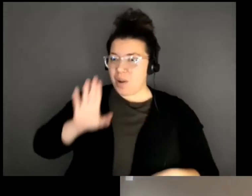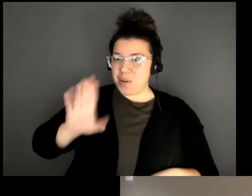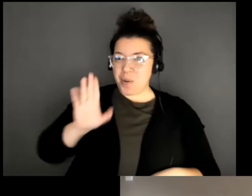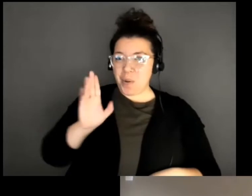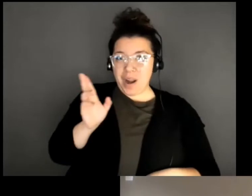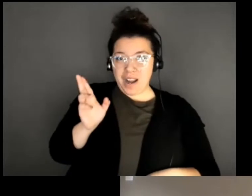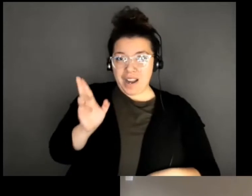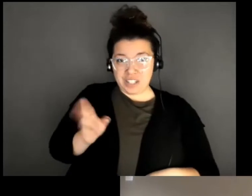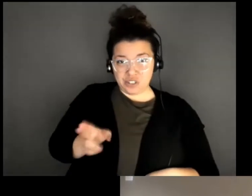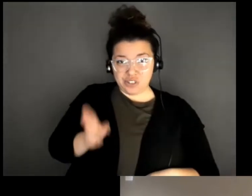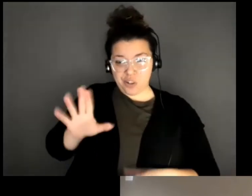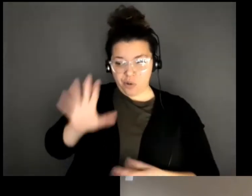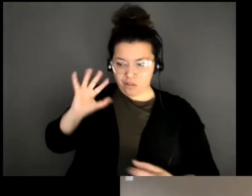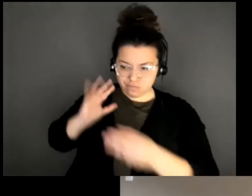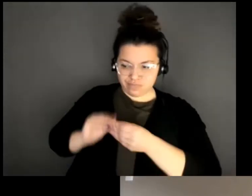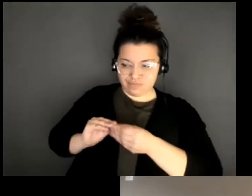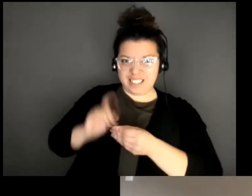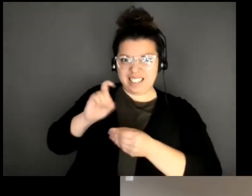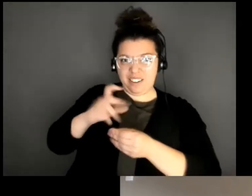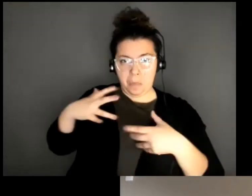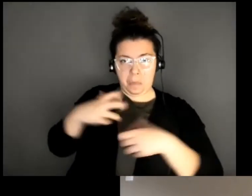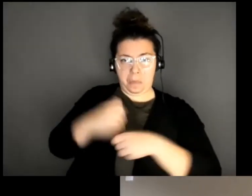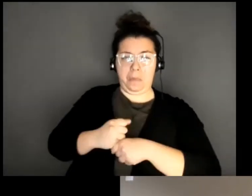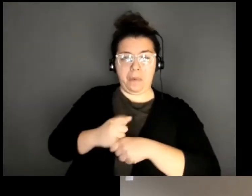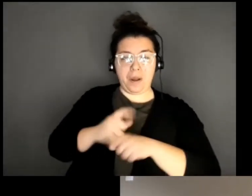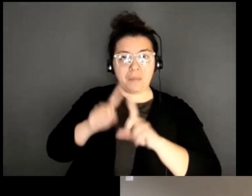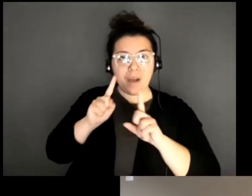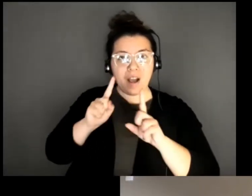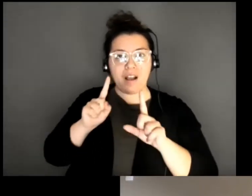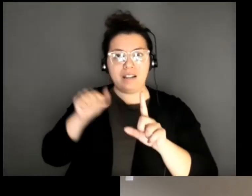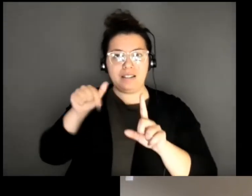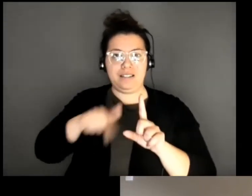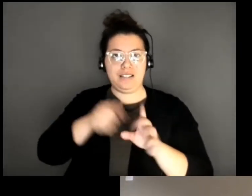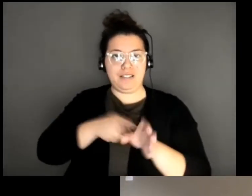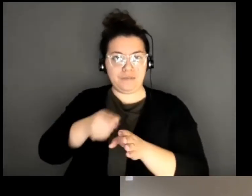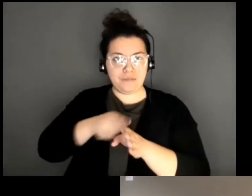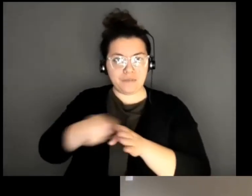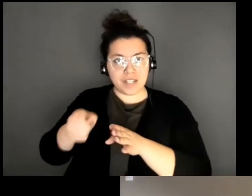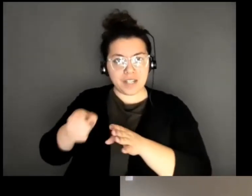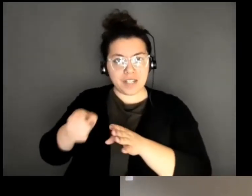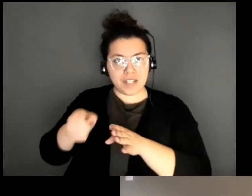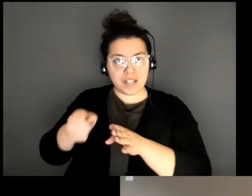give us your history in hospitality and tourism and the work you're doing now.